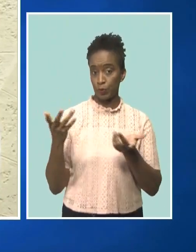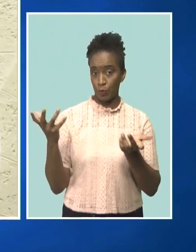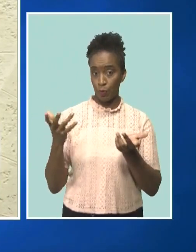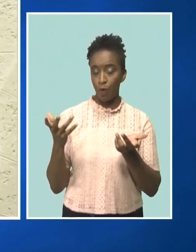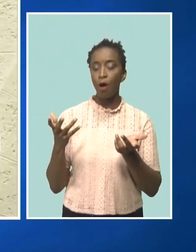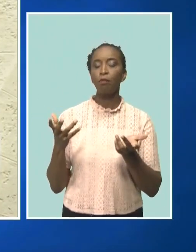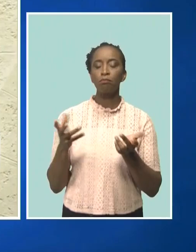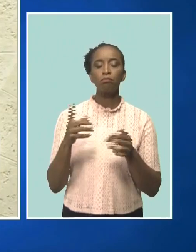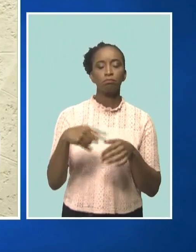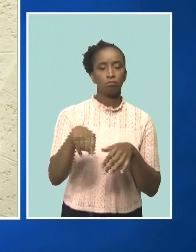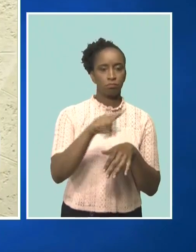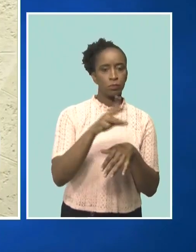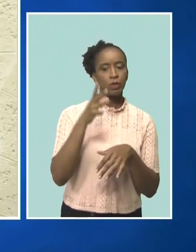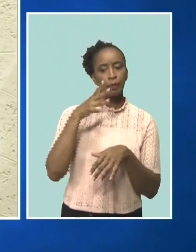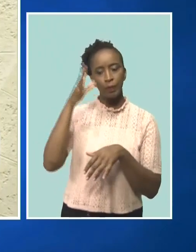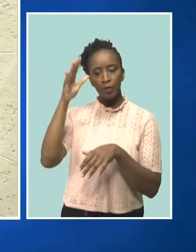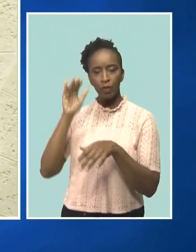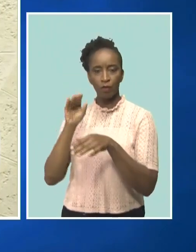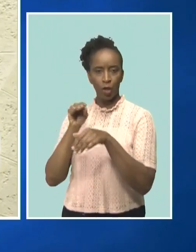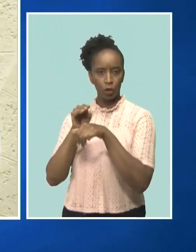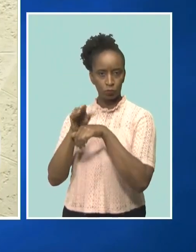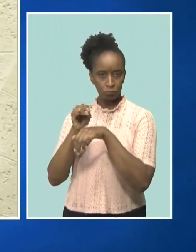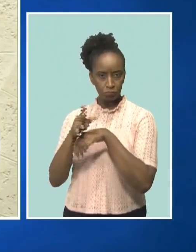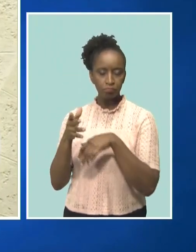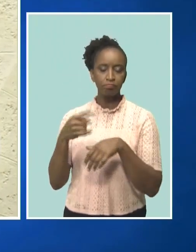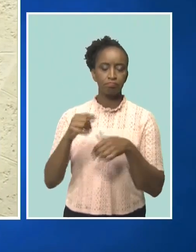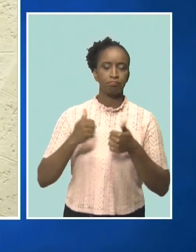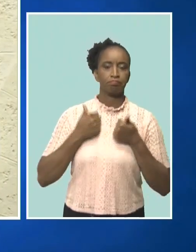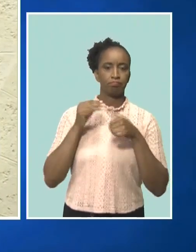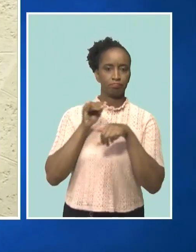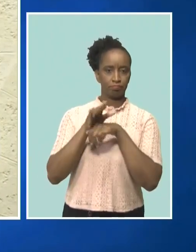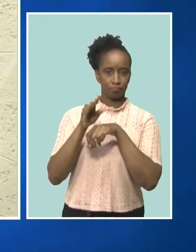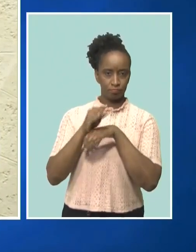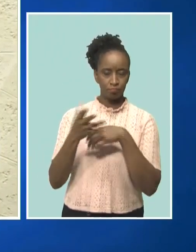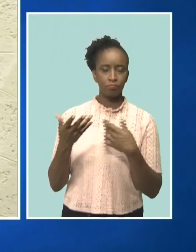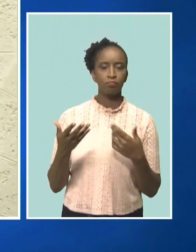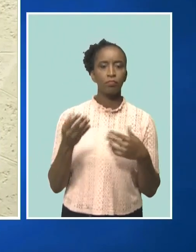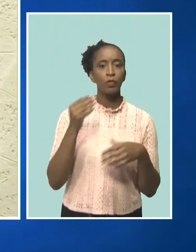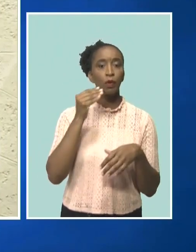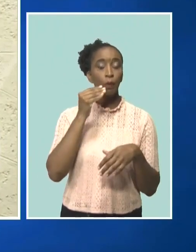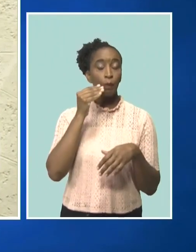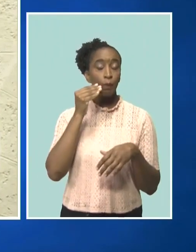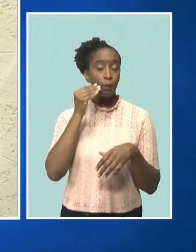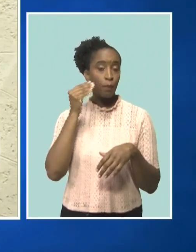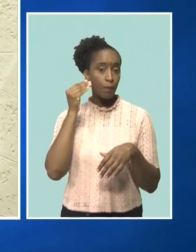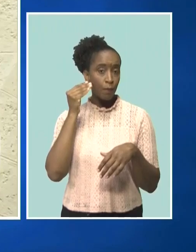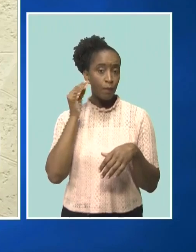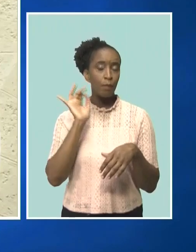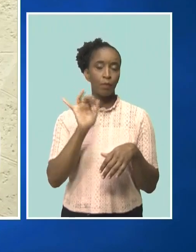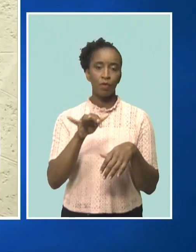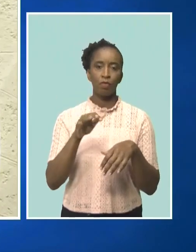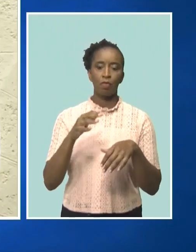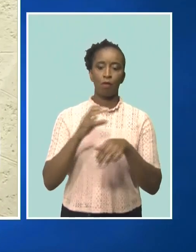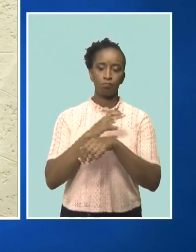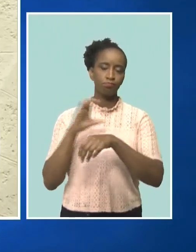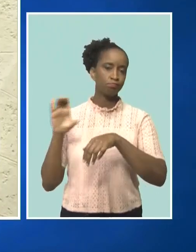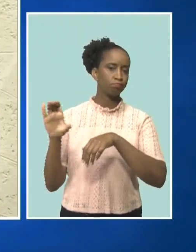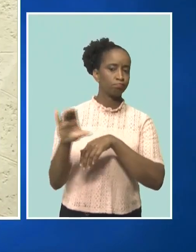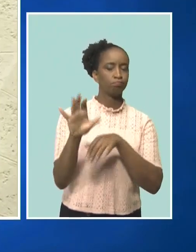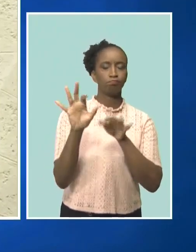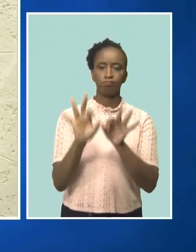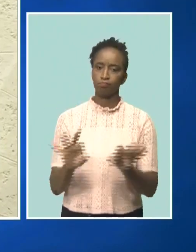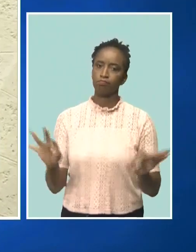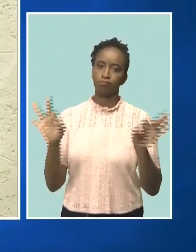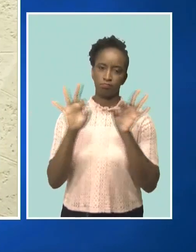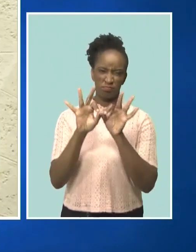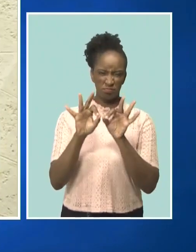life coaches, and for whom the issue of social empowerment is central, and that is the centre of crime prevention.